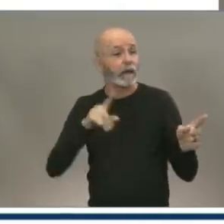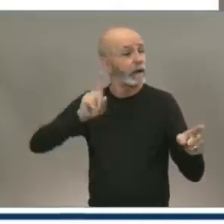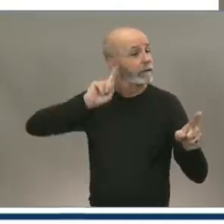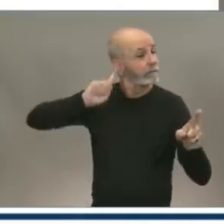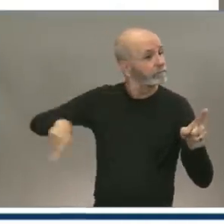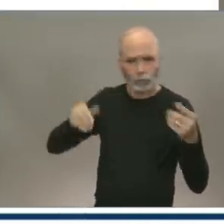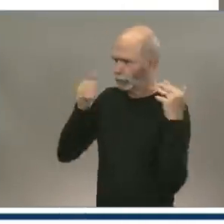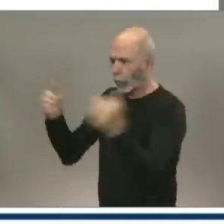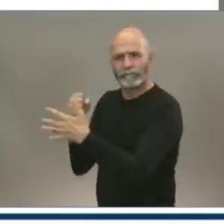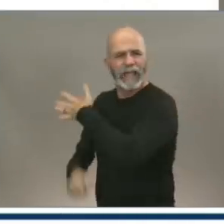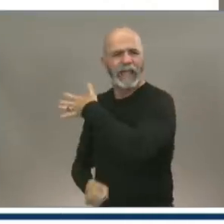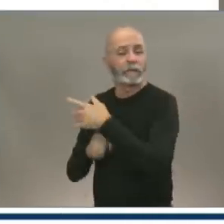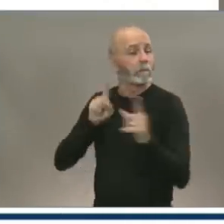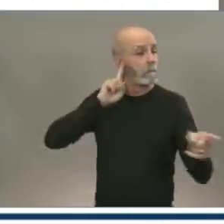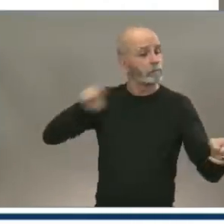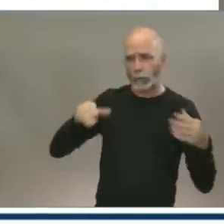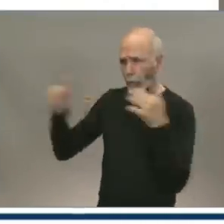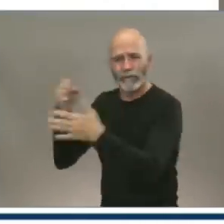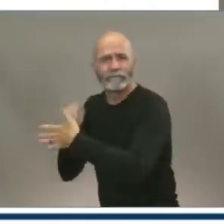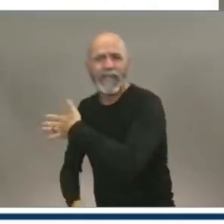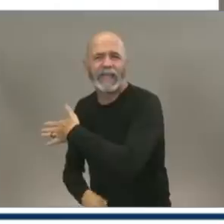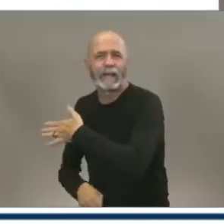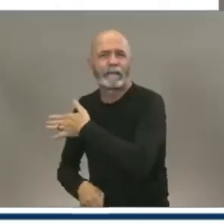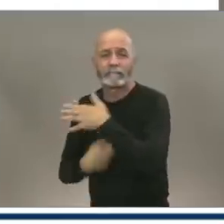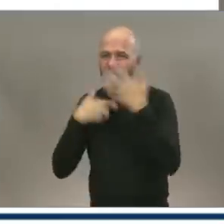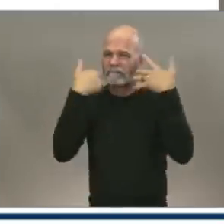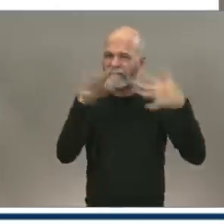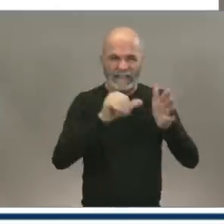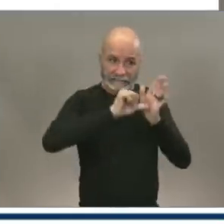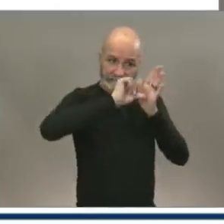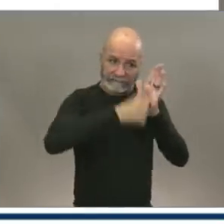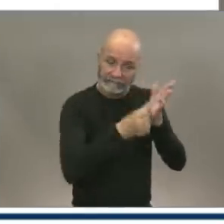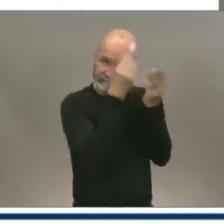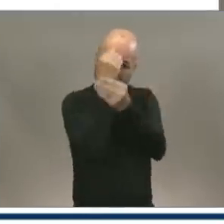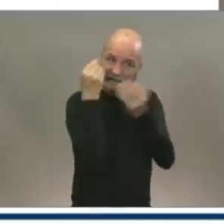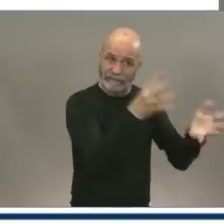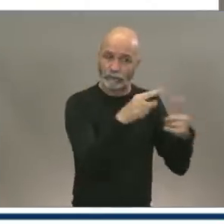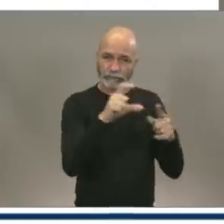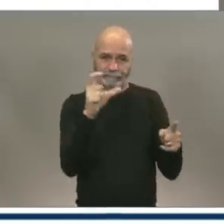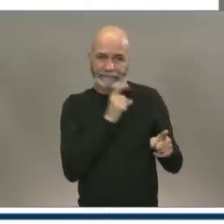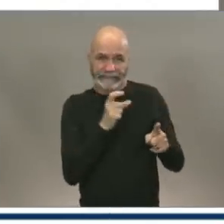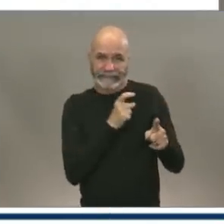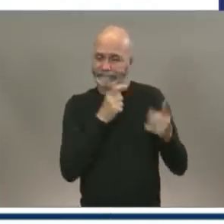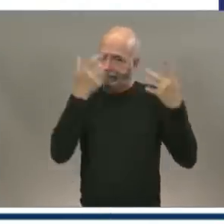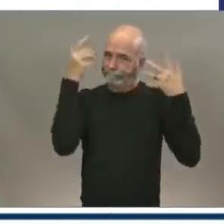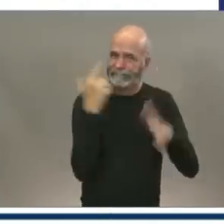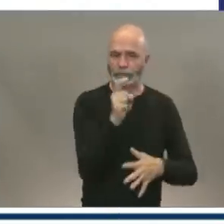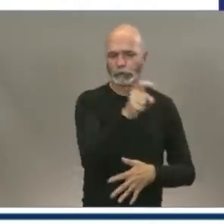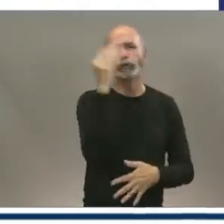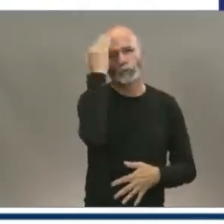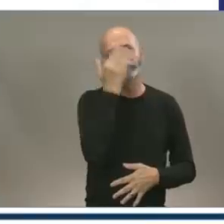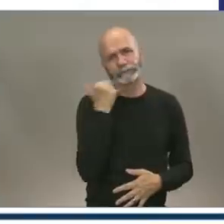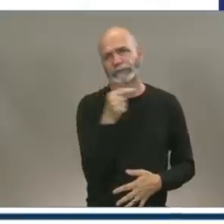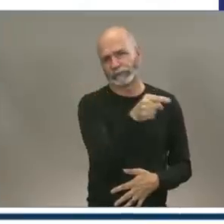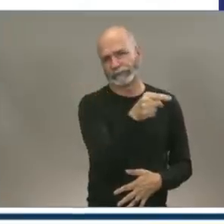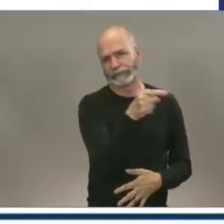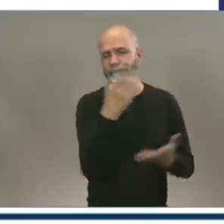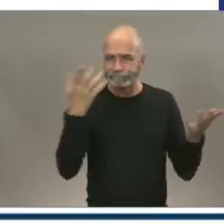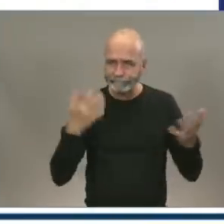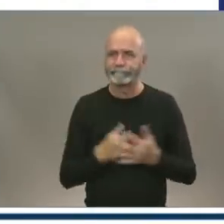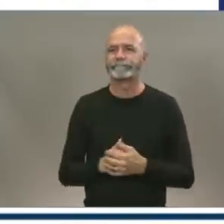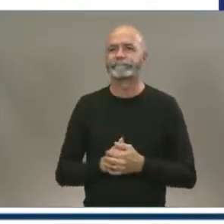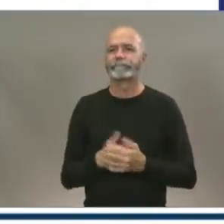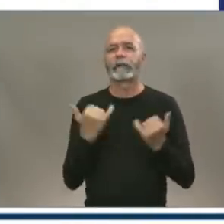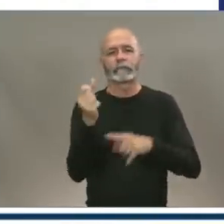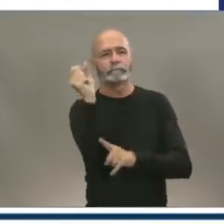had conversations about the expectation and the role they play on an enforcement. And Dr. Strang, a couple of weeks ago